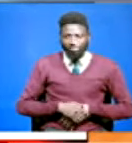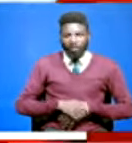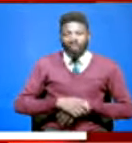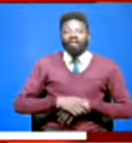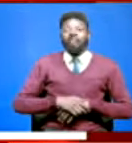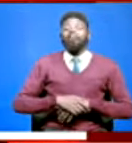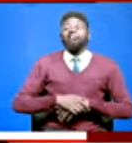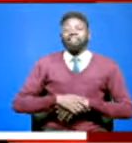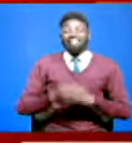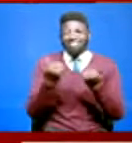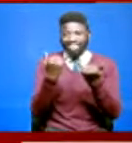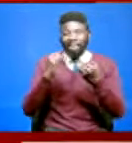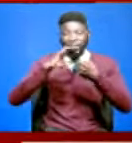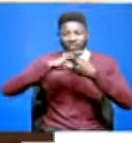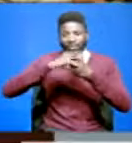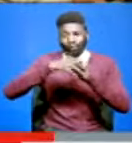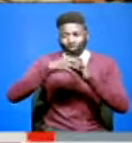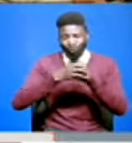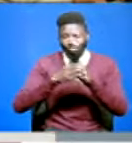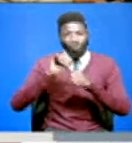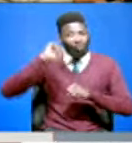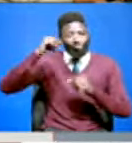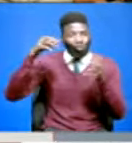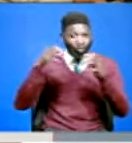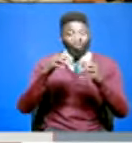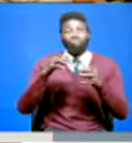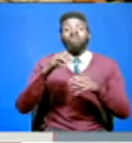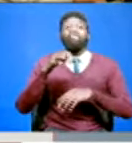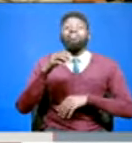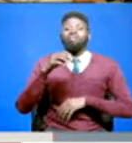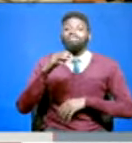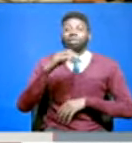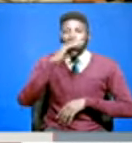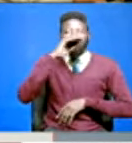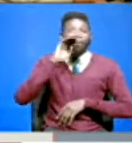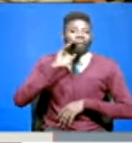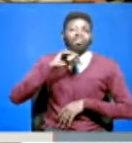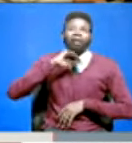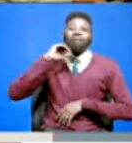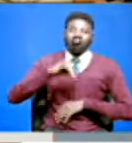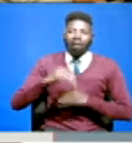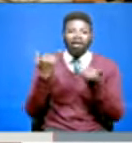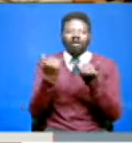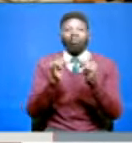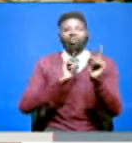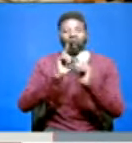is currently addressing members of the press. Let's cross over and listen in.